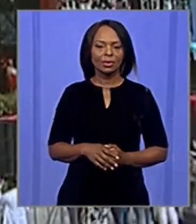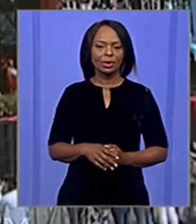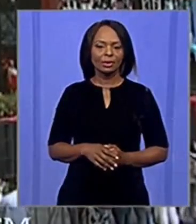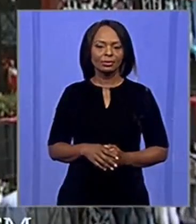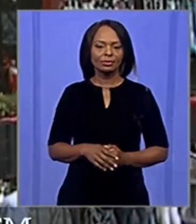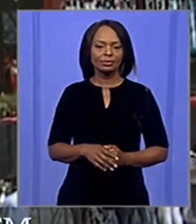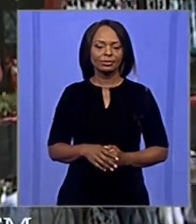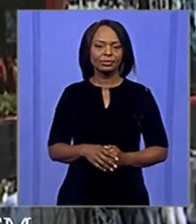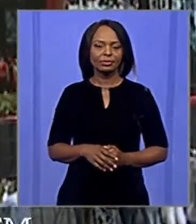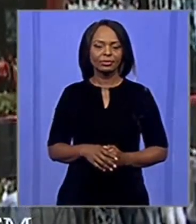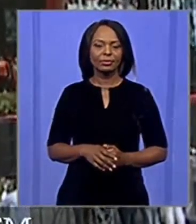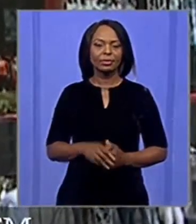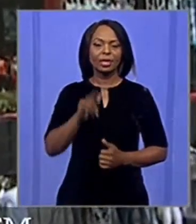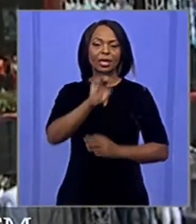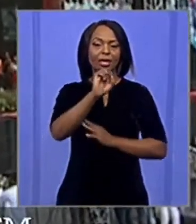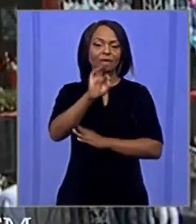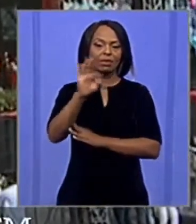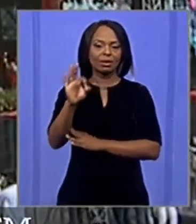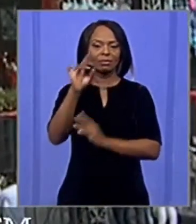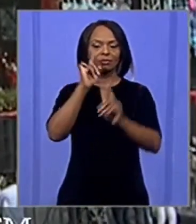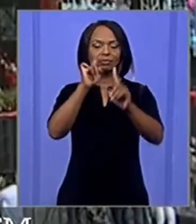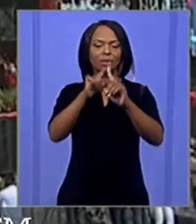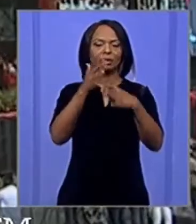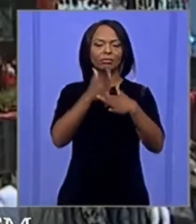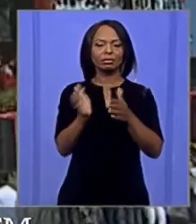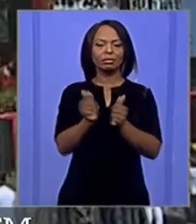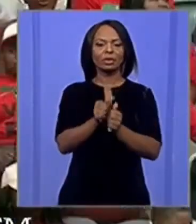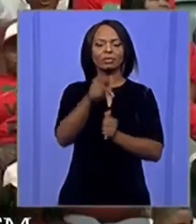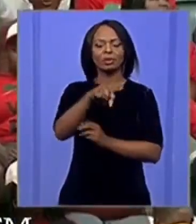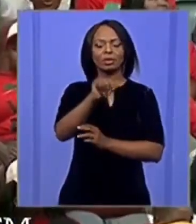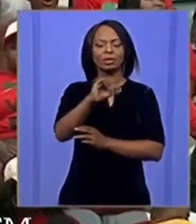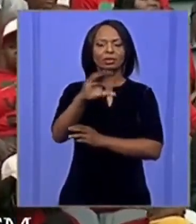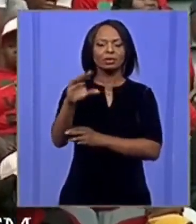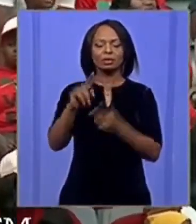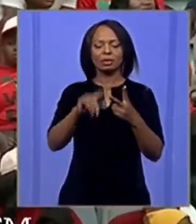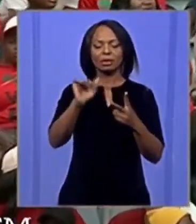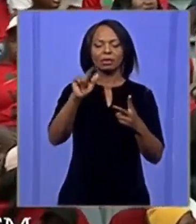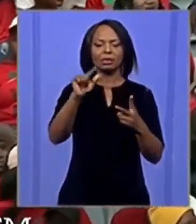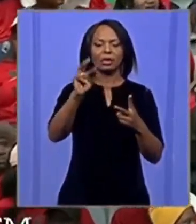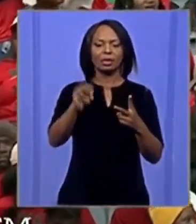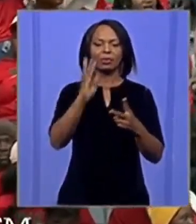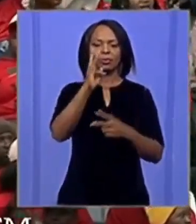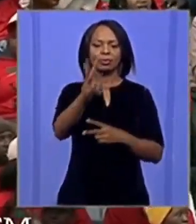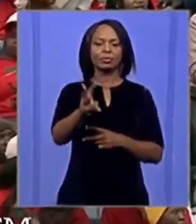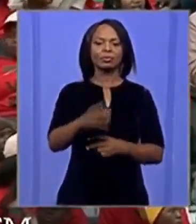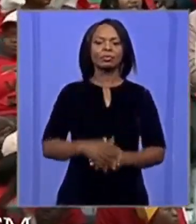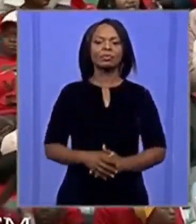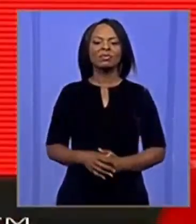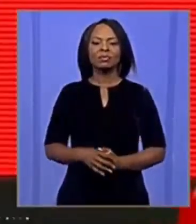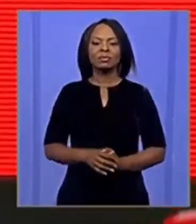Mo kgasong eno re utlwa fa EFF e kaeletse go dirisana mmogo le PAC le ATM.